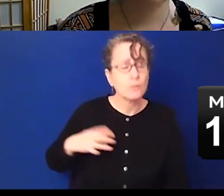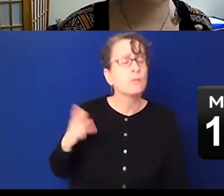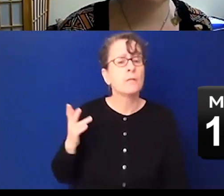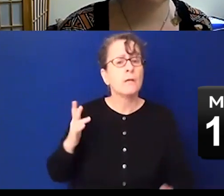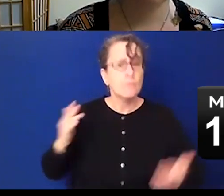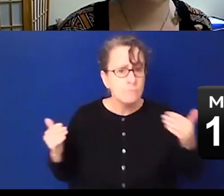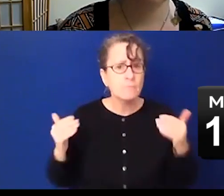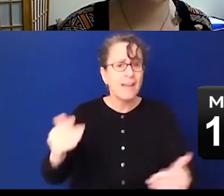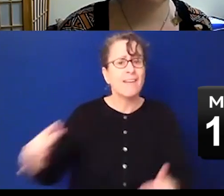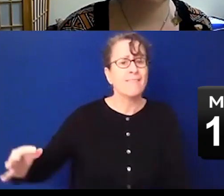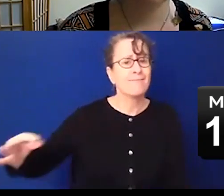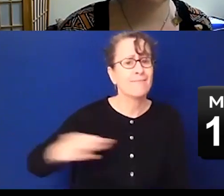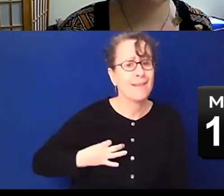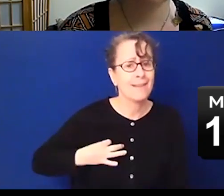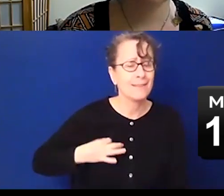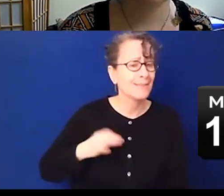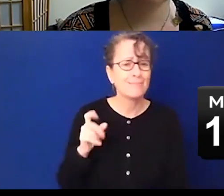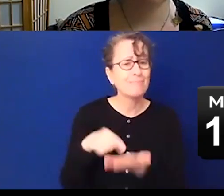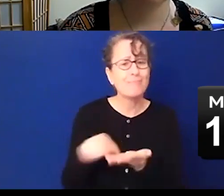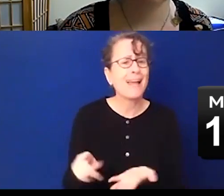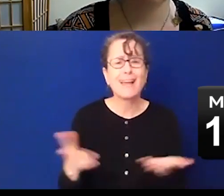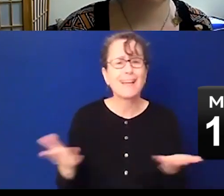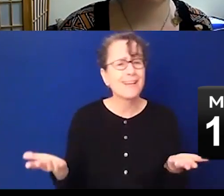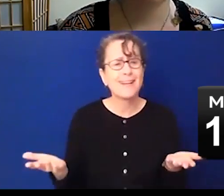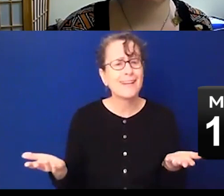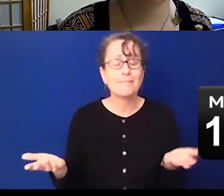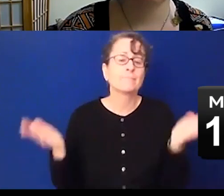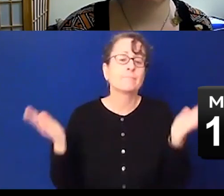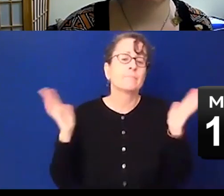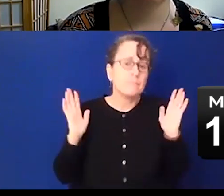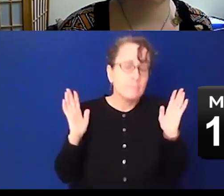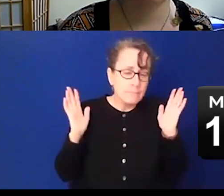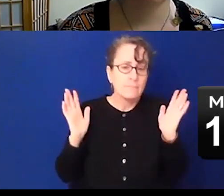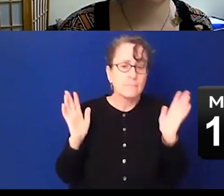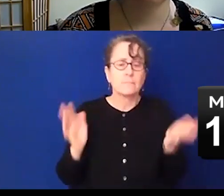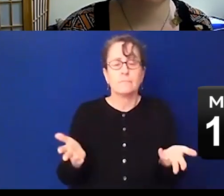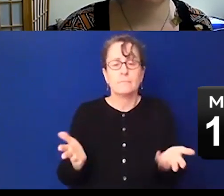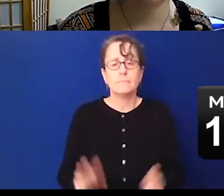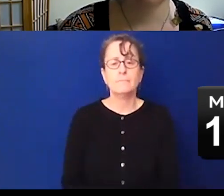it. But given the fact that